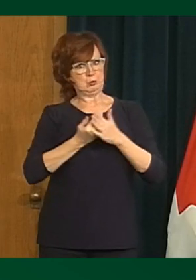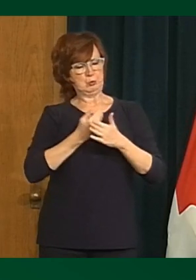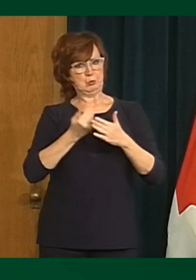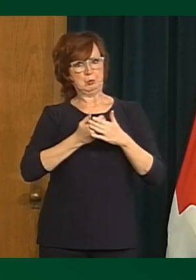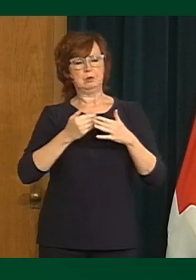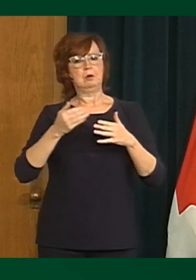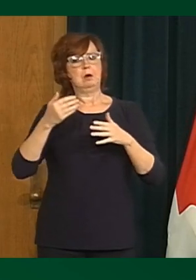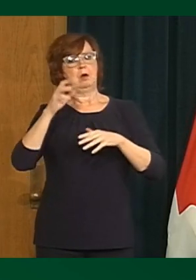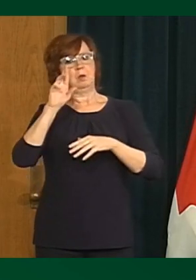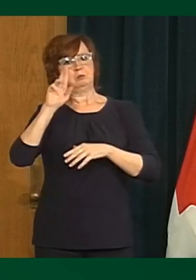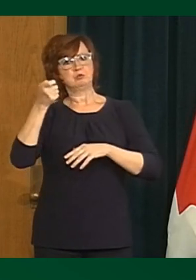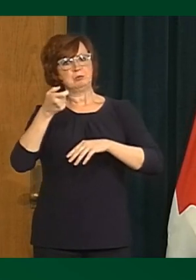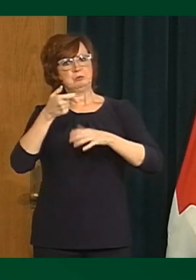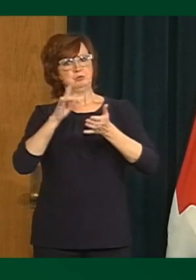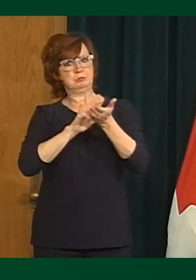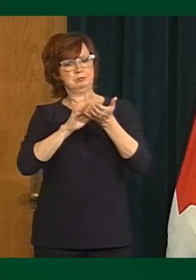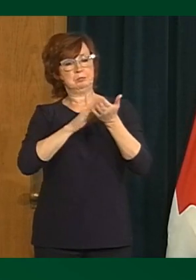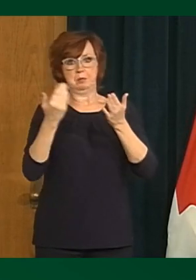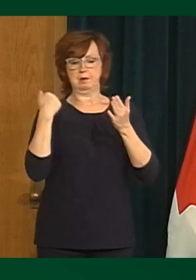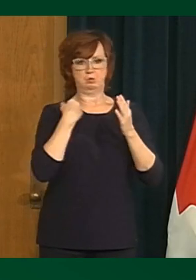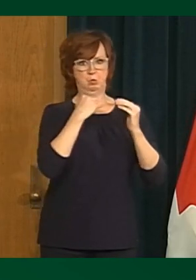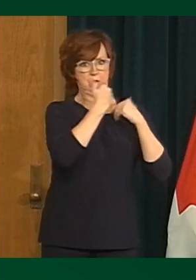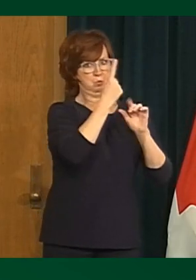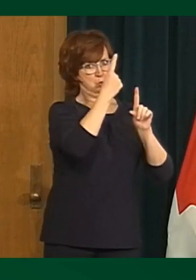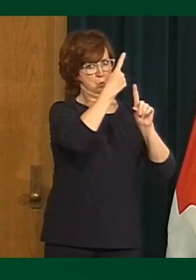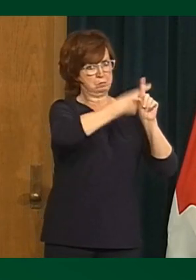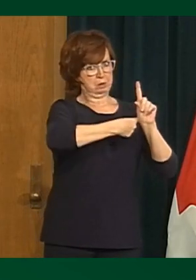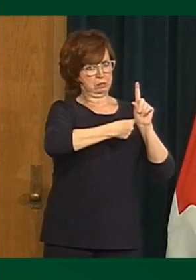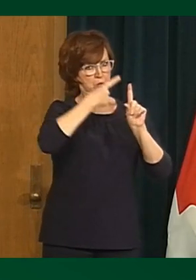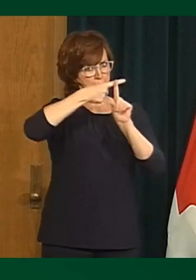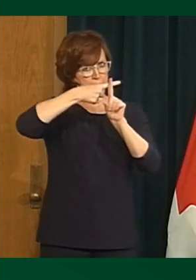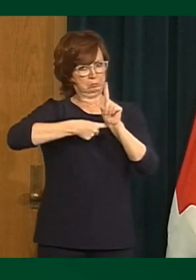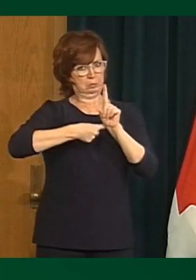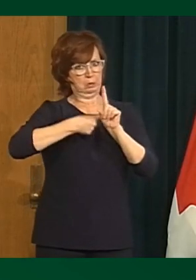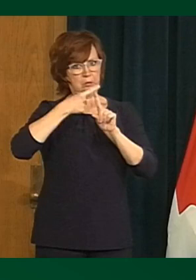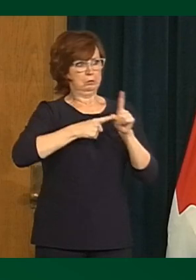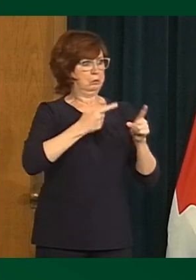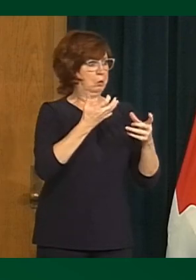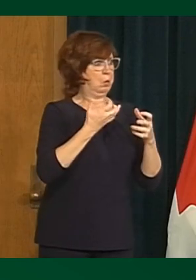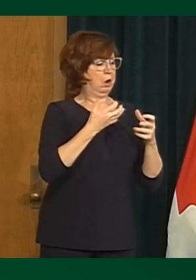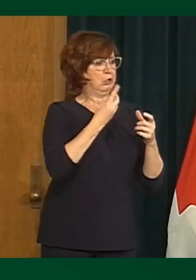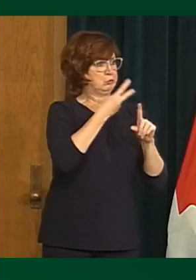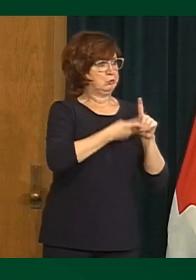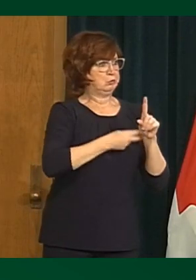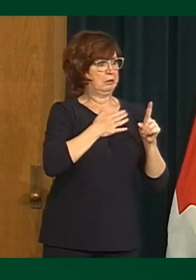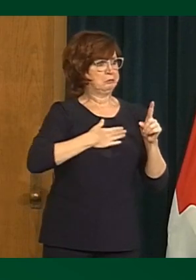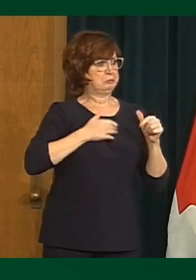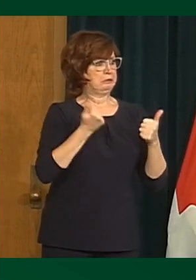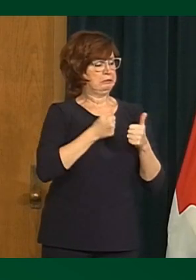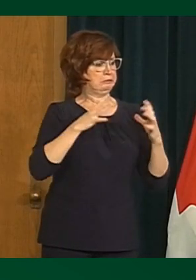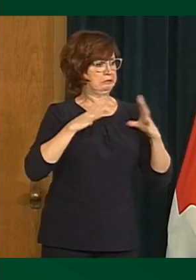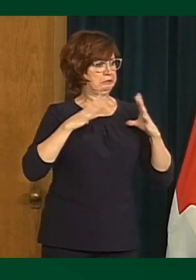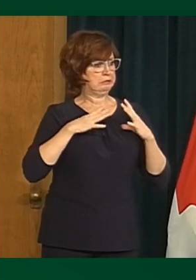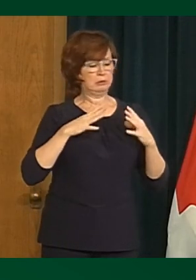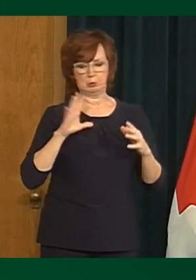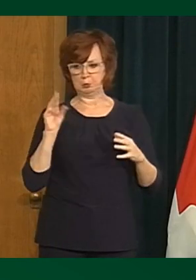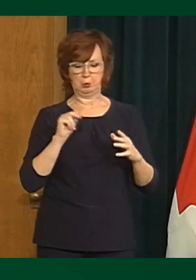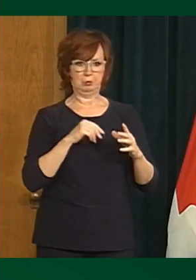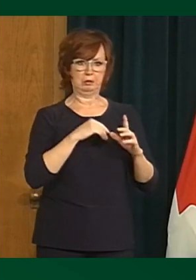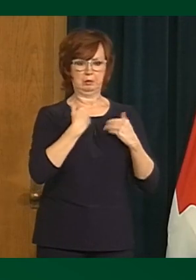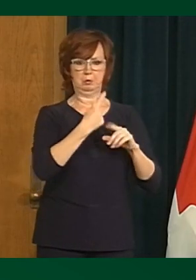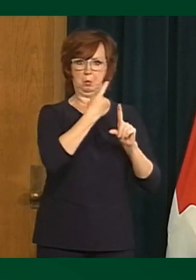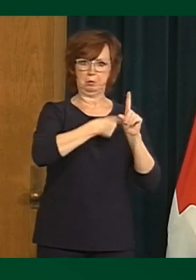supply of prescription medications during the pandemic. We are now confident that this limit can be lifted without jeopardizing the